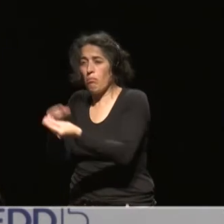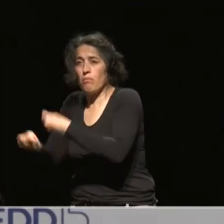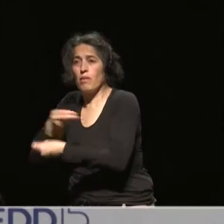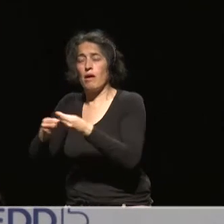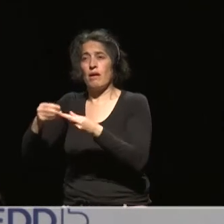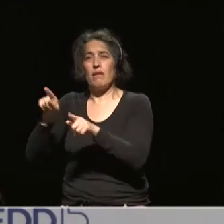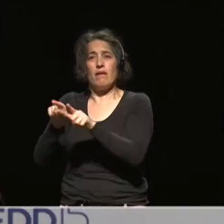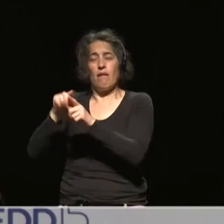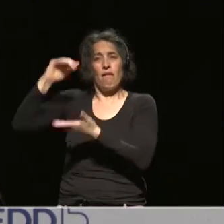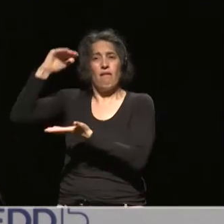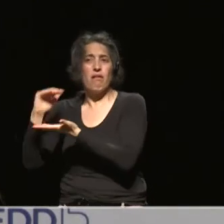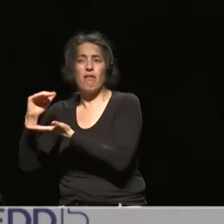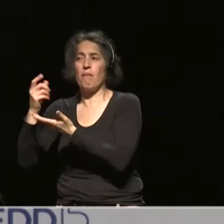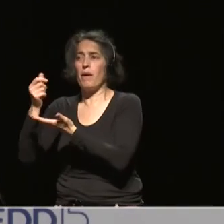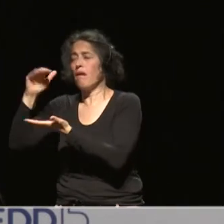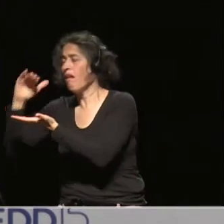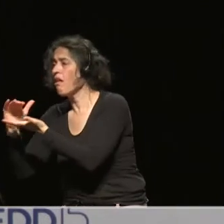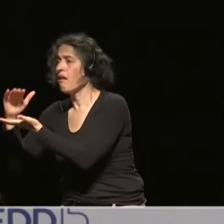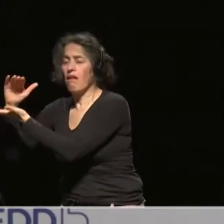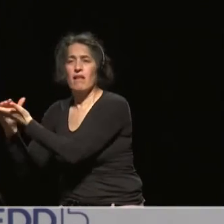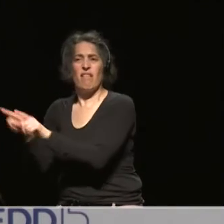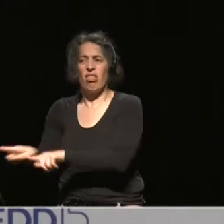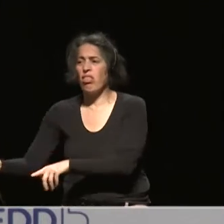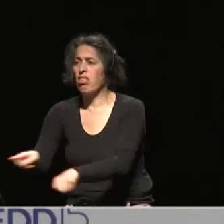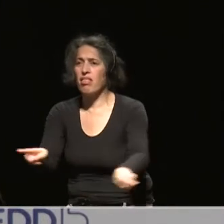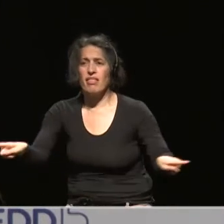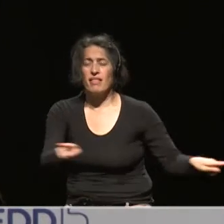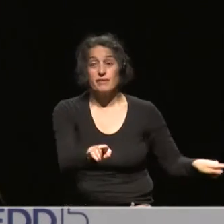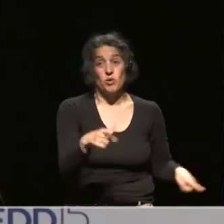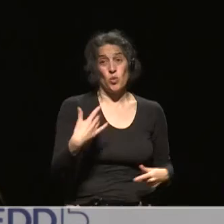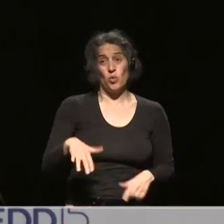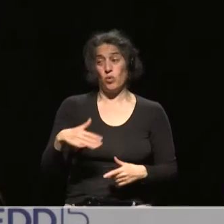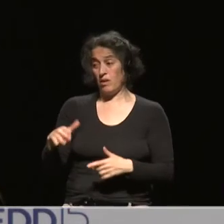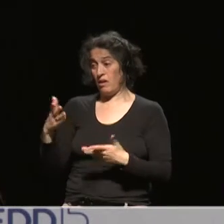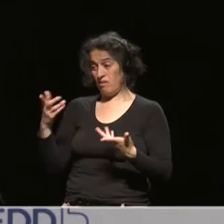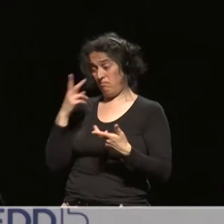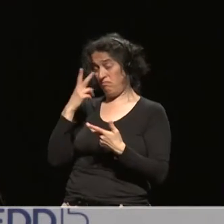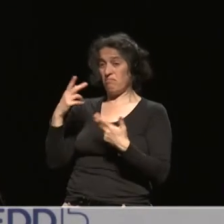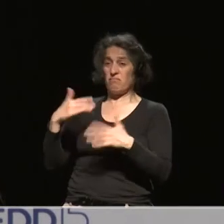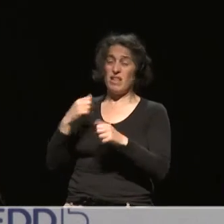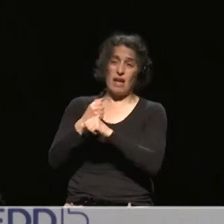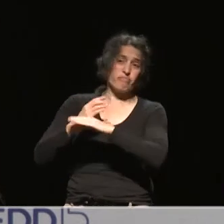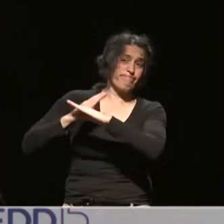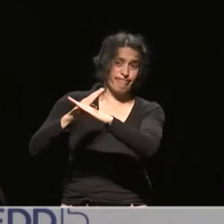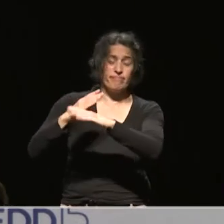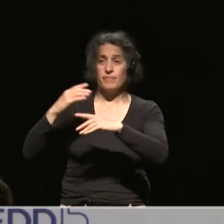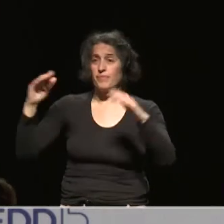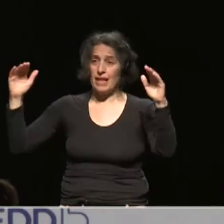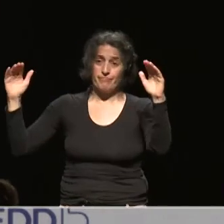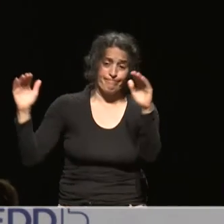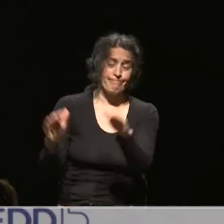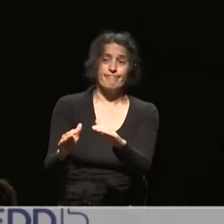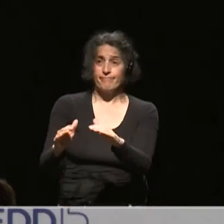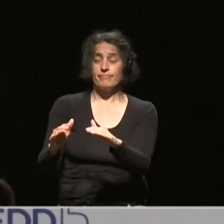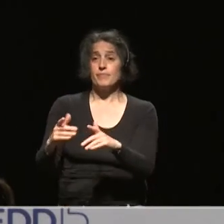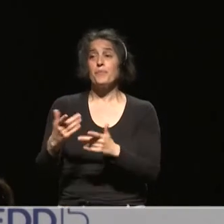most vulnerable and the poorest part of society are paying more, even more. So if we spread that idea, then